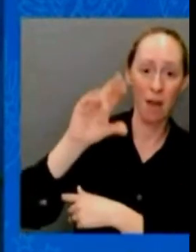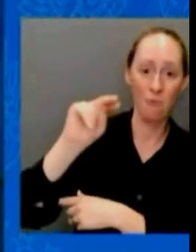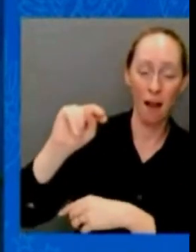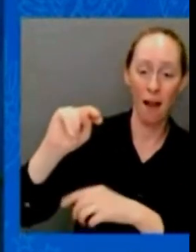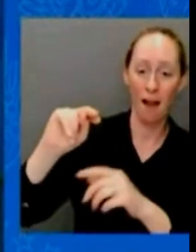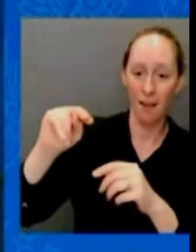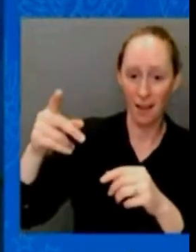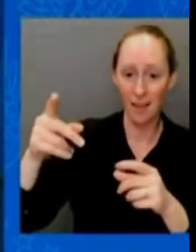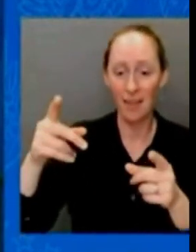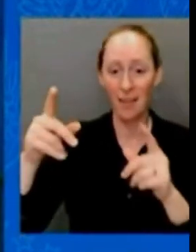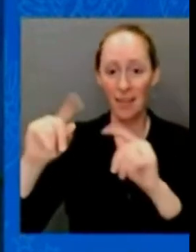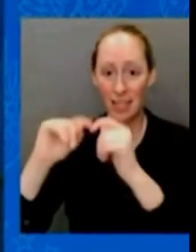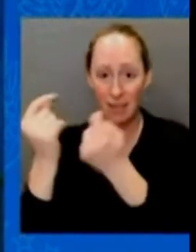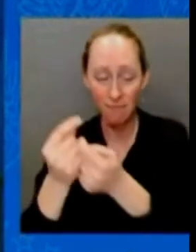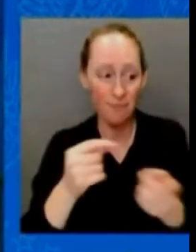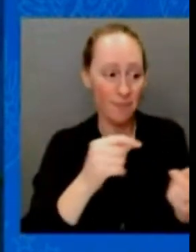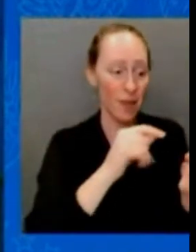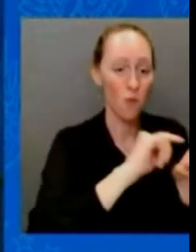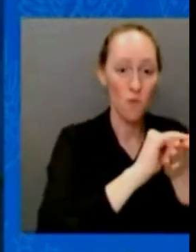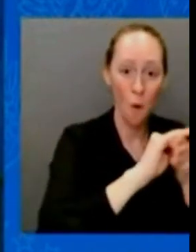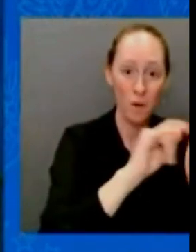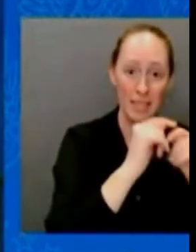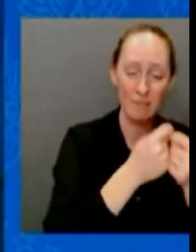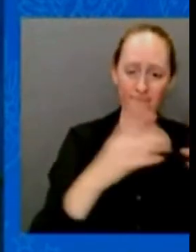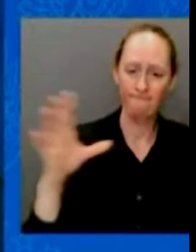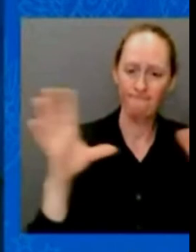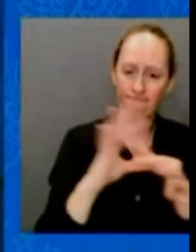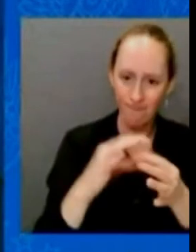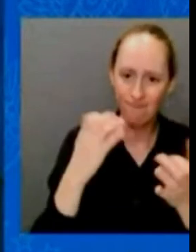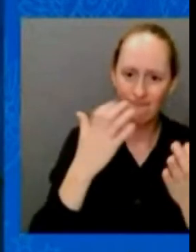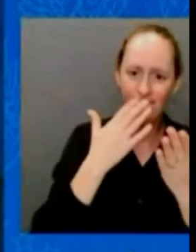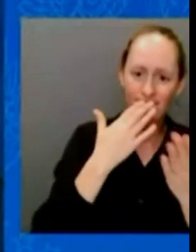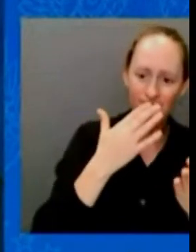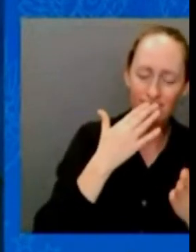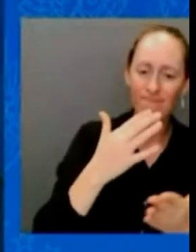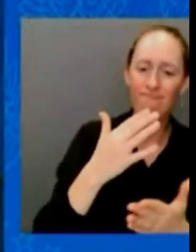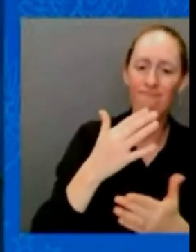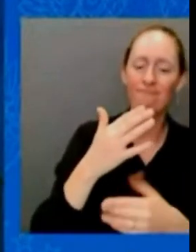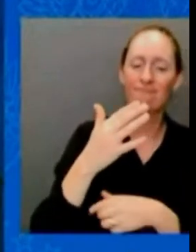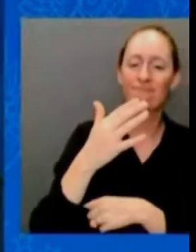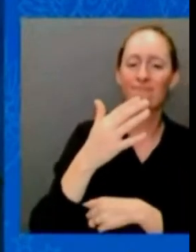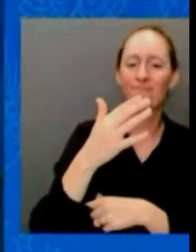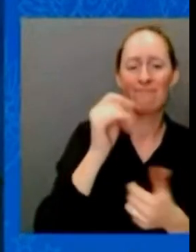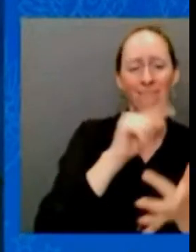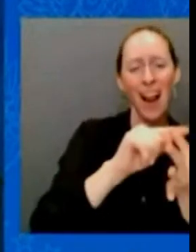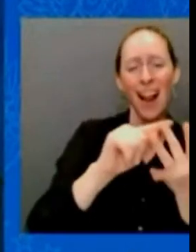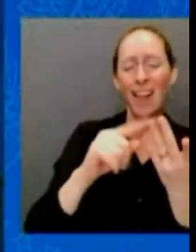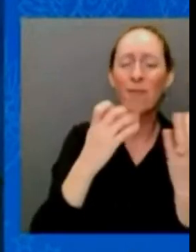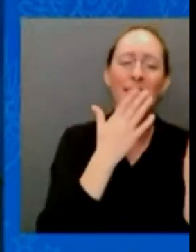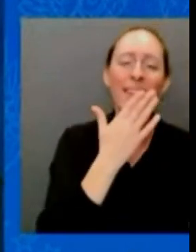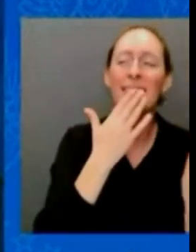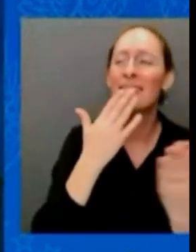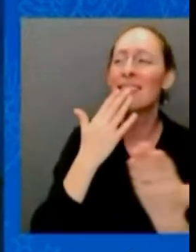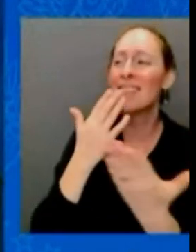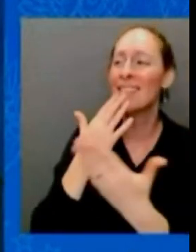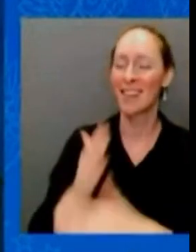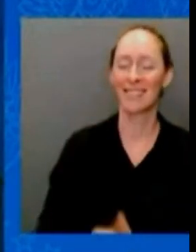Scott, Rob, Buddy, as well as Courtney and so many others in bringing us to this milestone today.